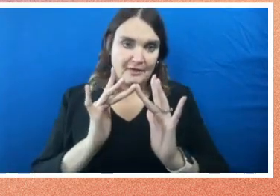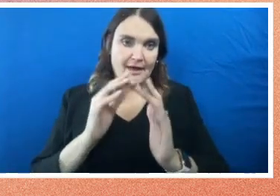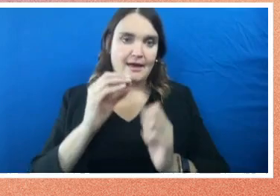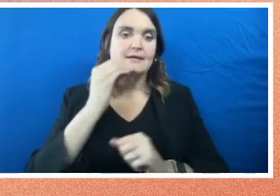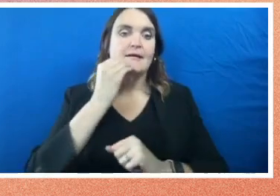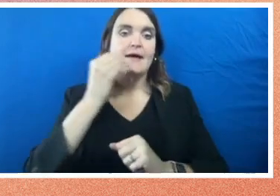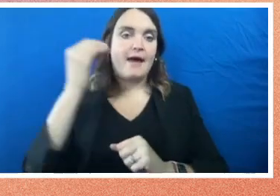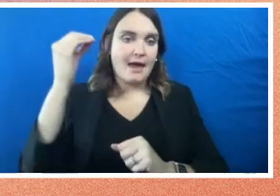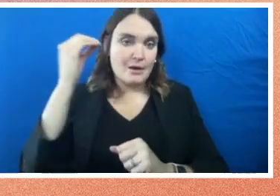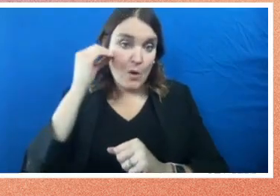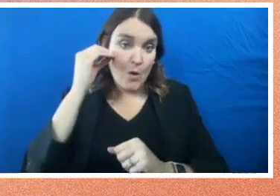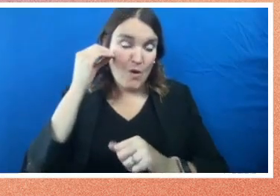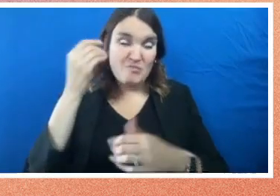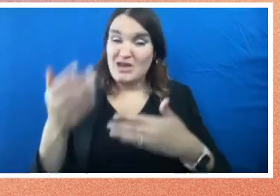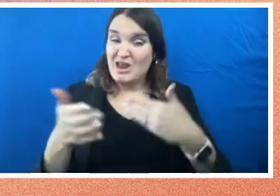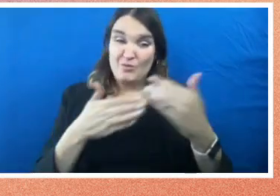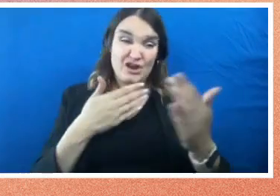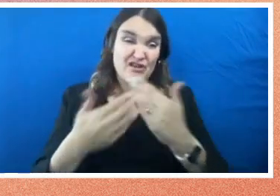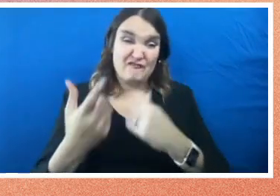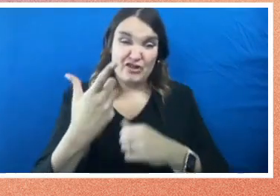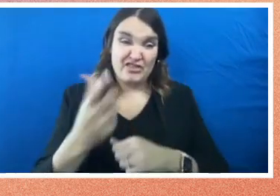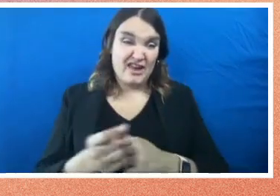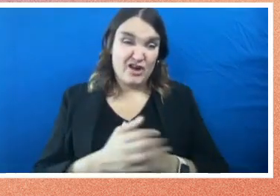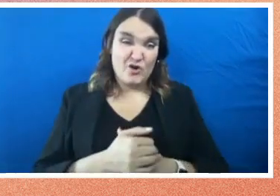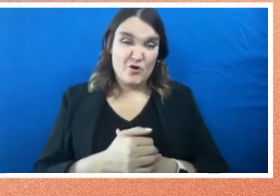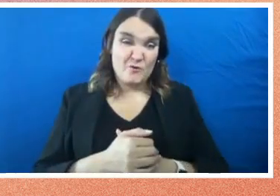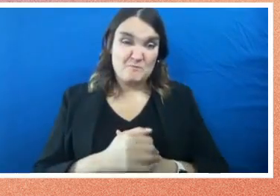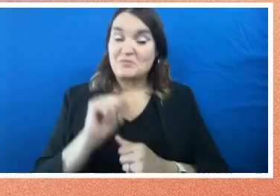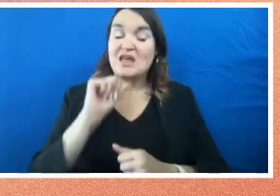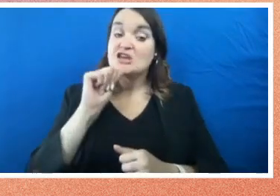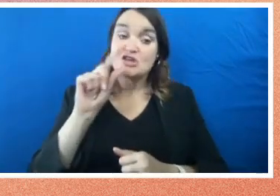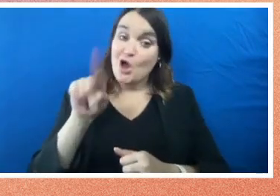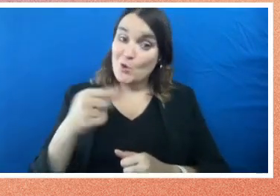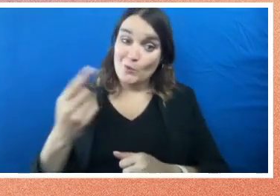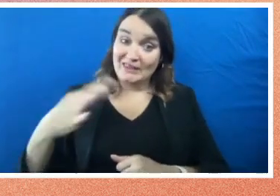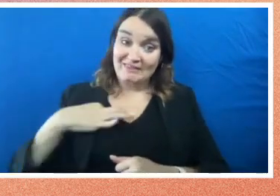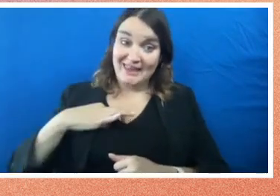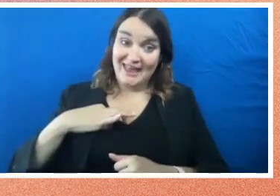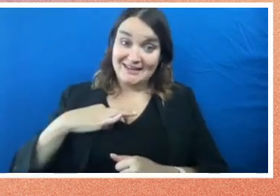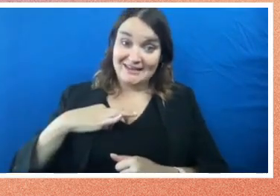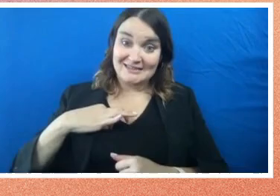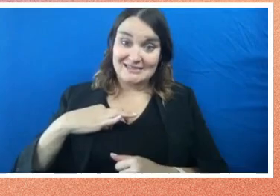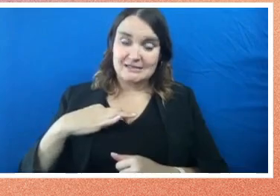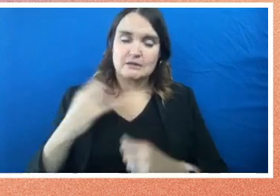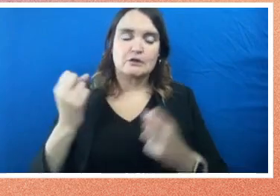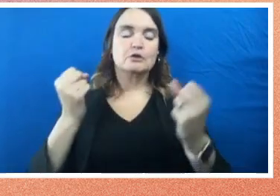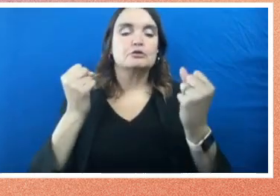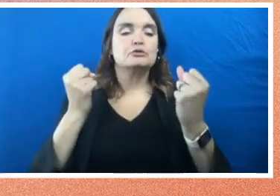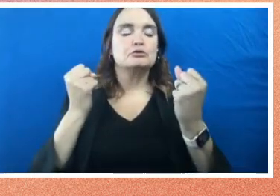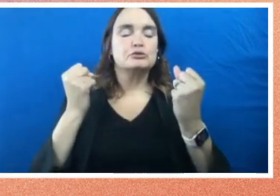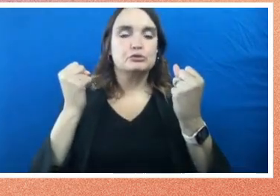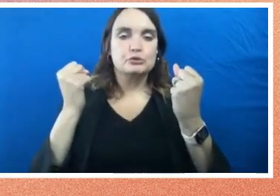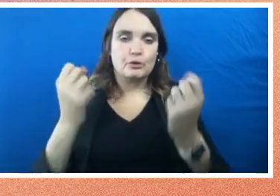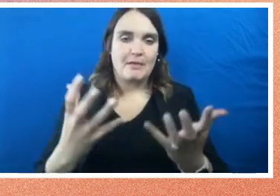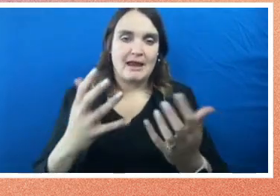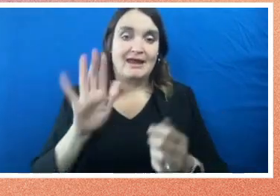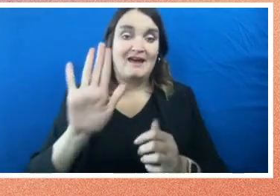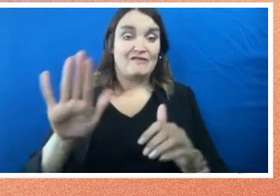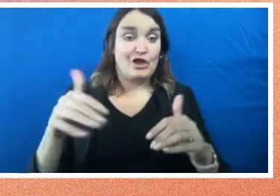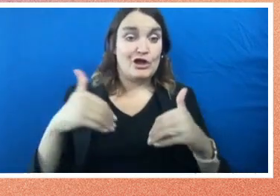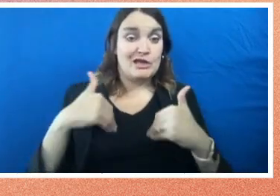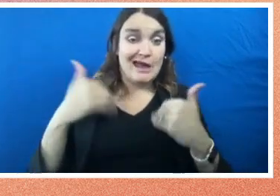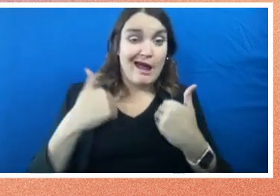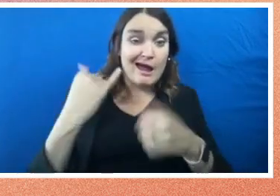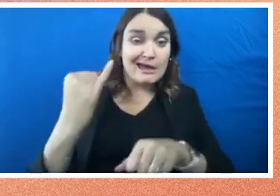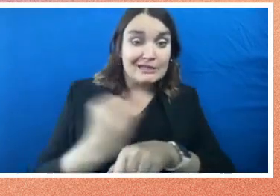go. And it's not just the candidates. Too many of their young interns, staff,